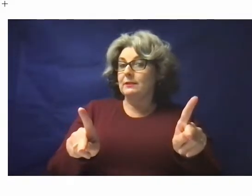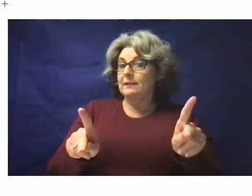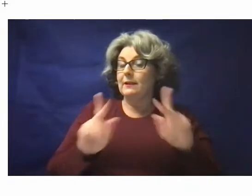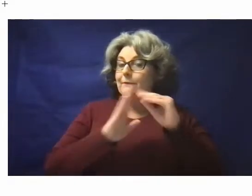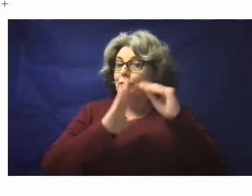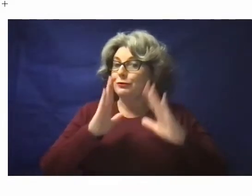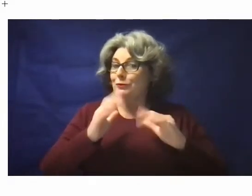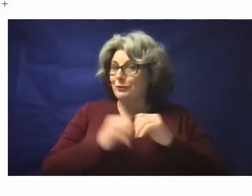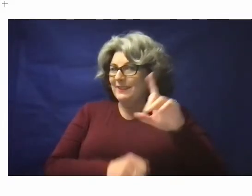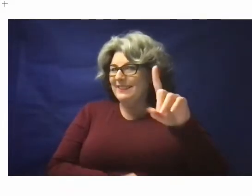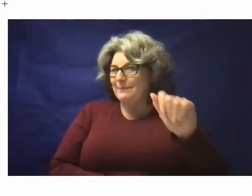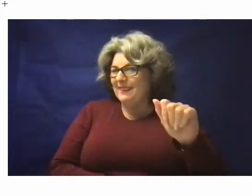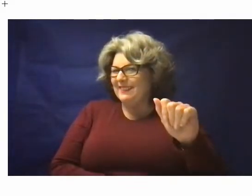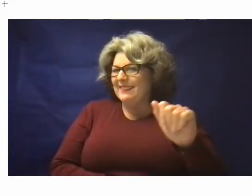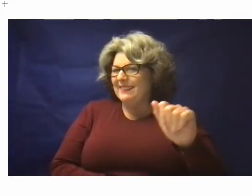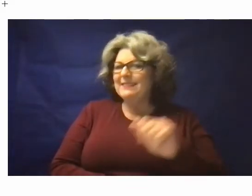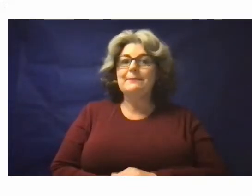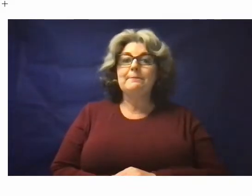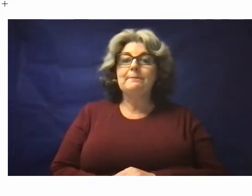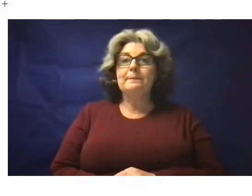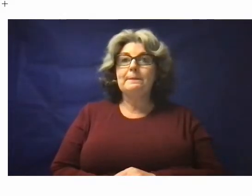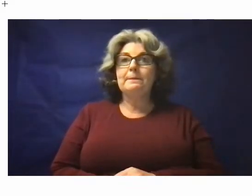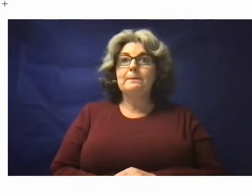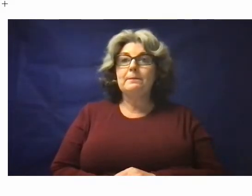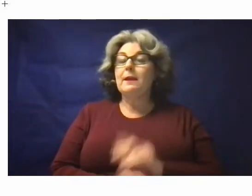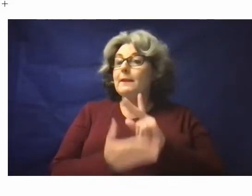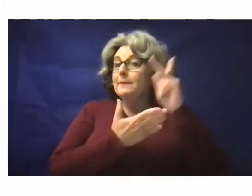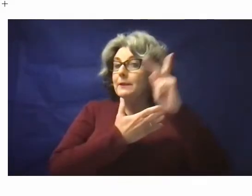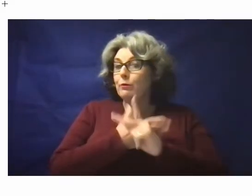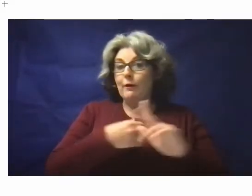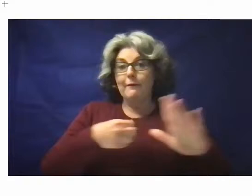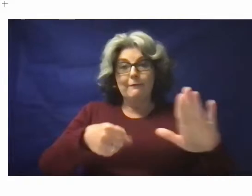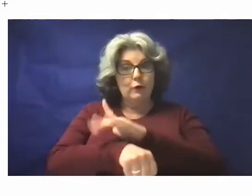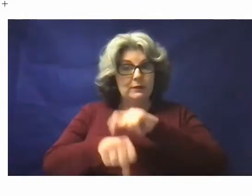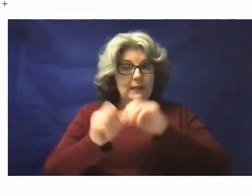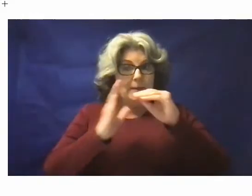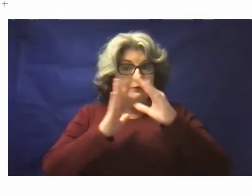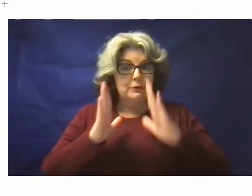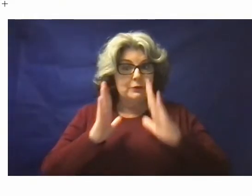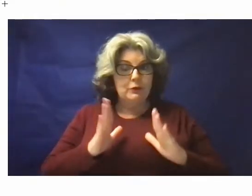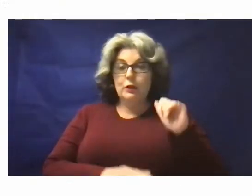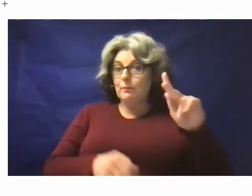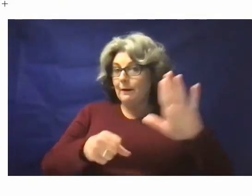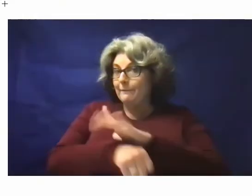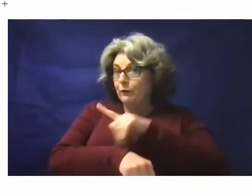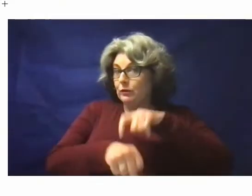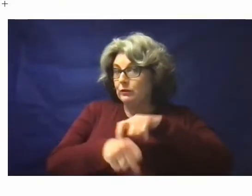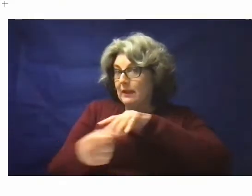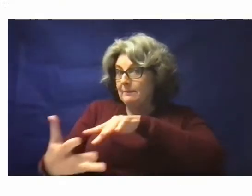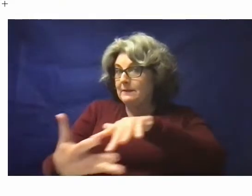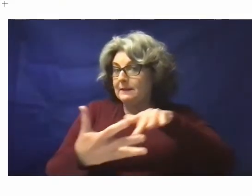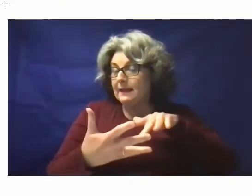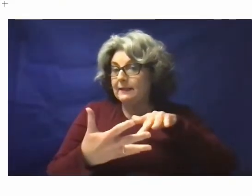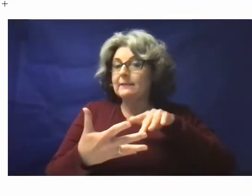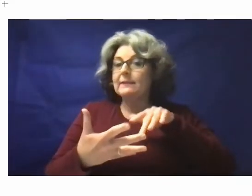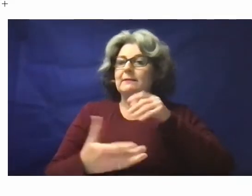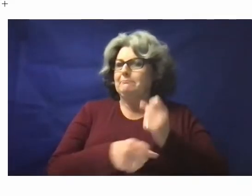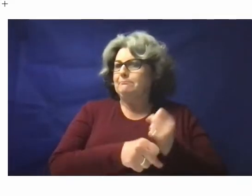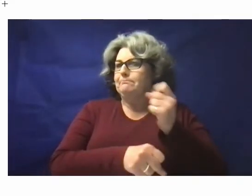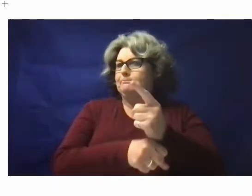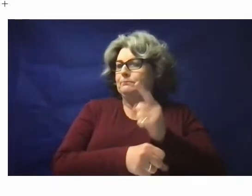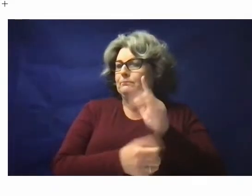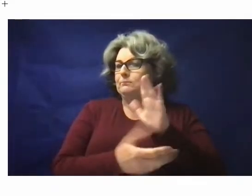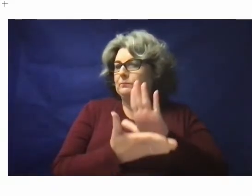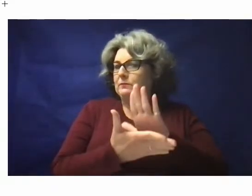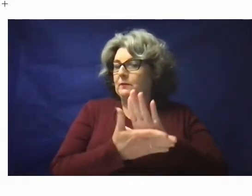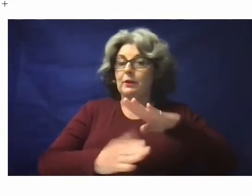Disabilities. You are eligible for this program if you're a full-time student returning to full-time studies in the next academic year and that you meet the